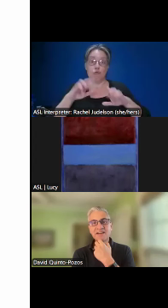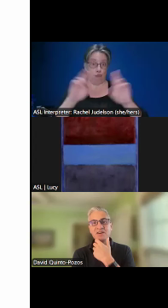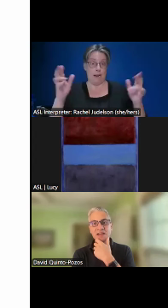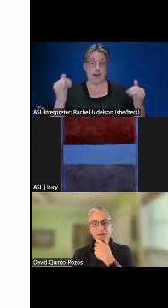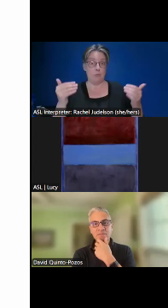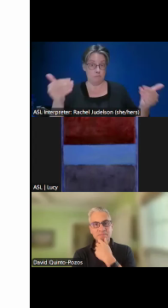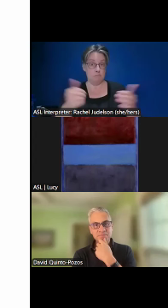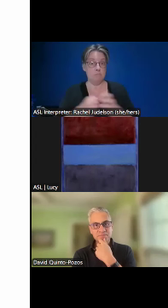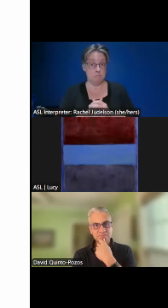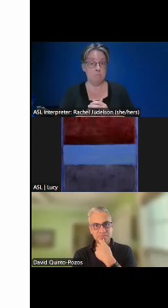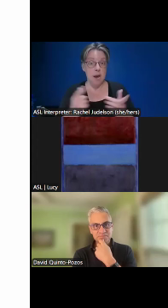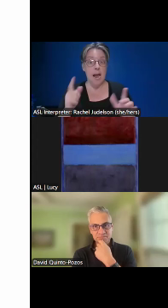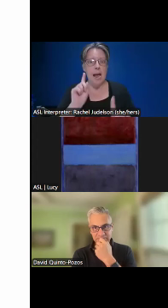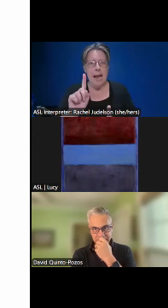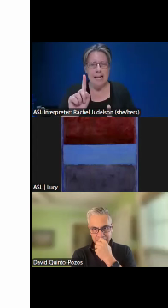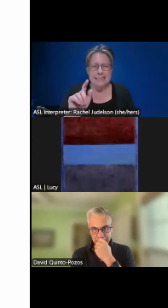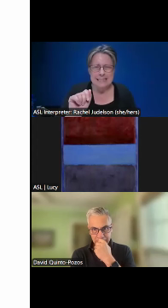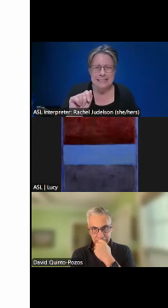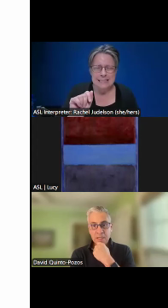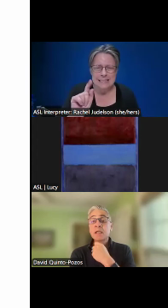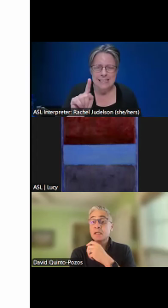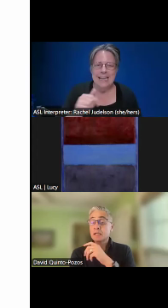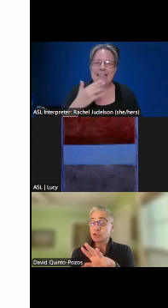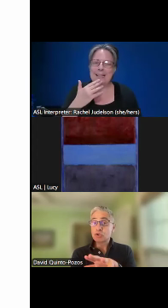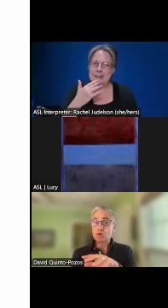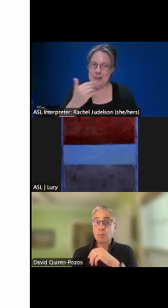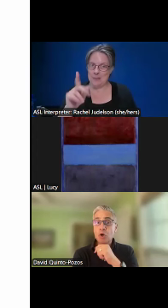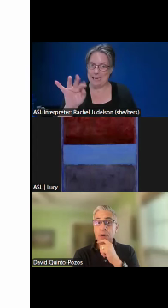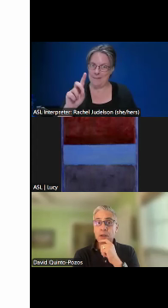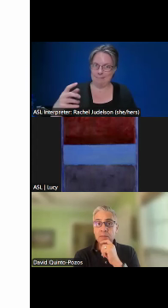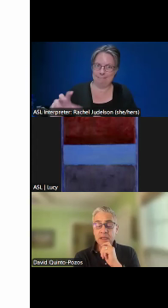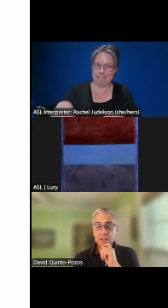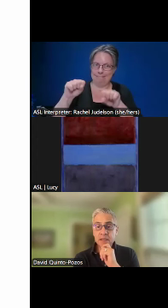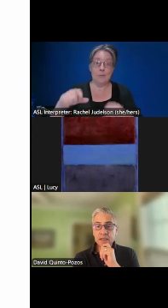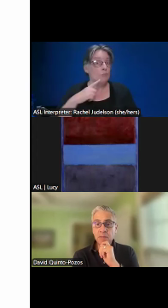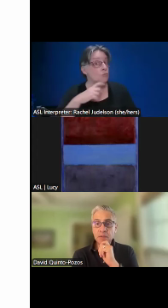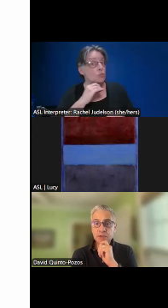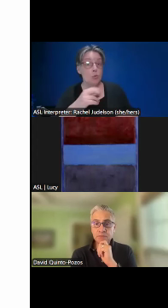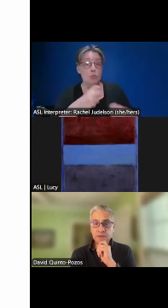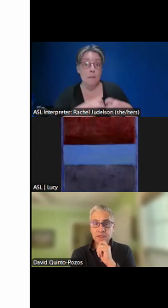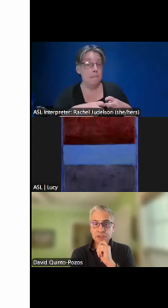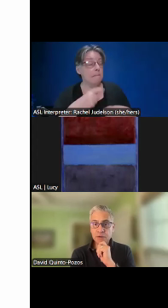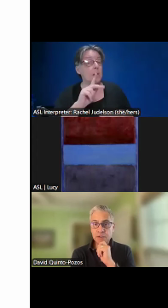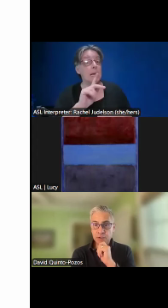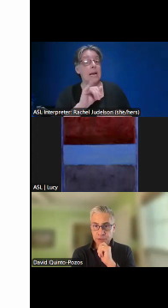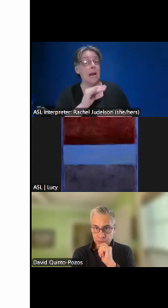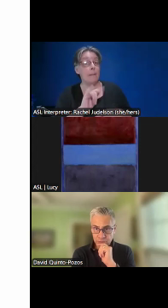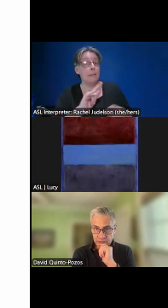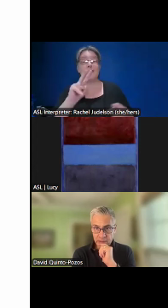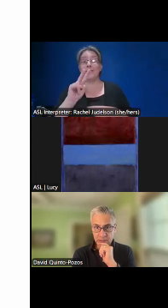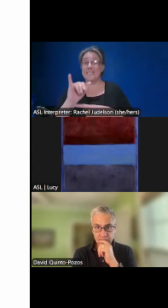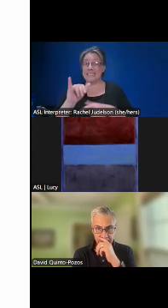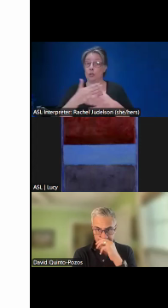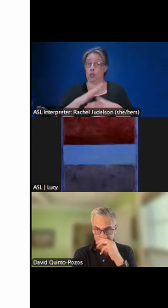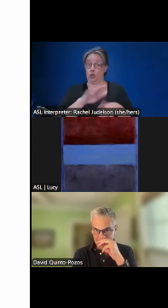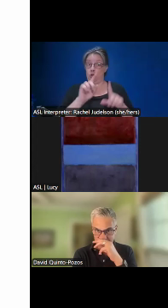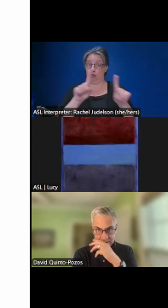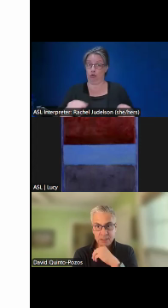go. Okay, So, great. thanks, David. Thanks for jumping in there. No problem. And Kamal, so V is sharing her screen